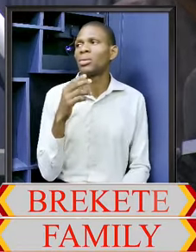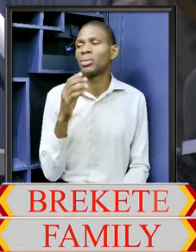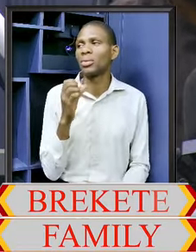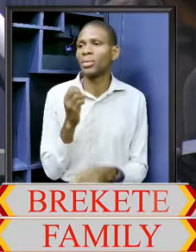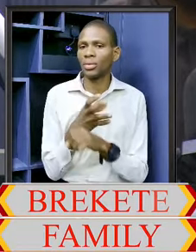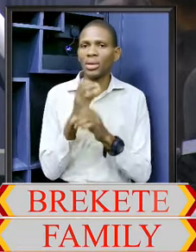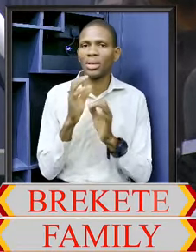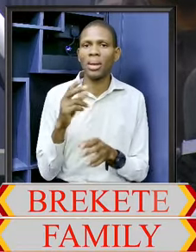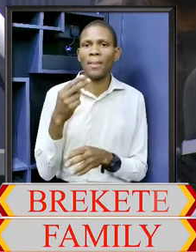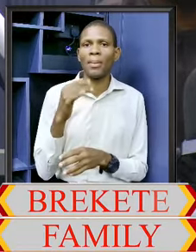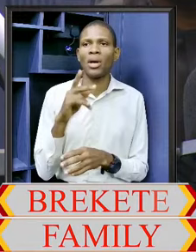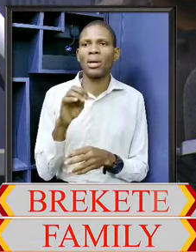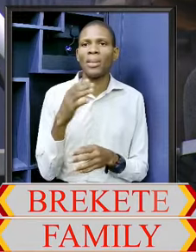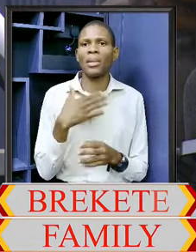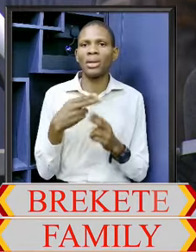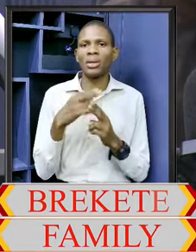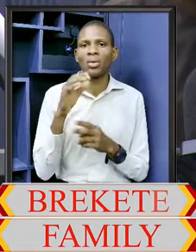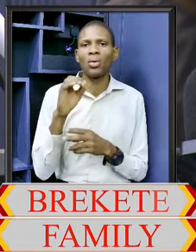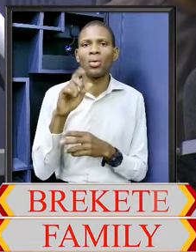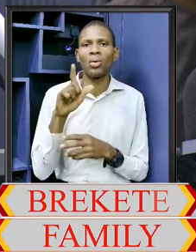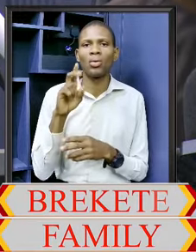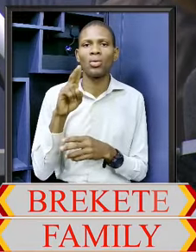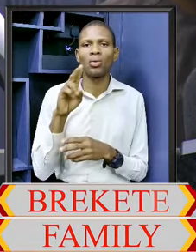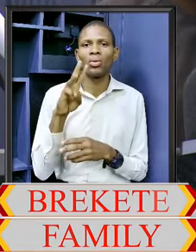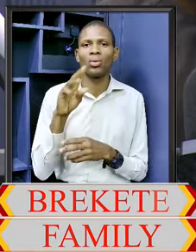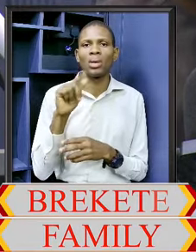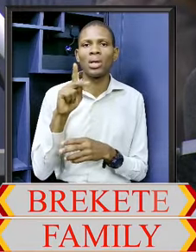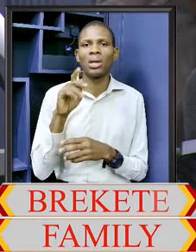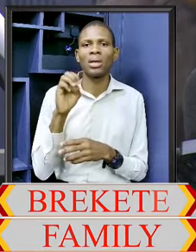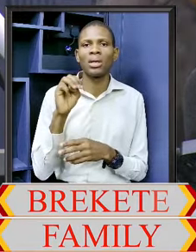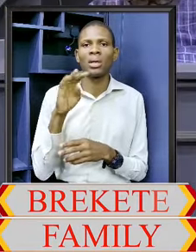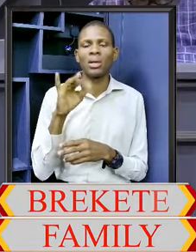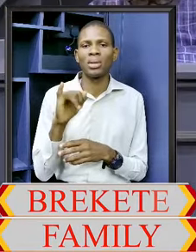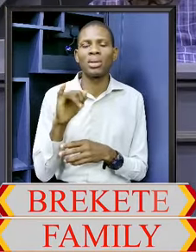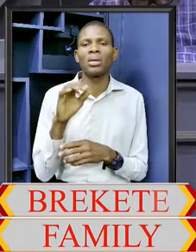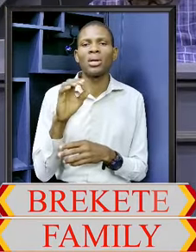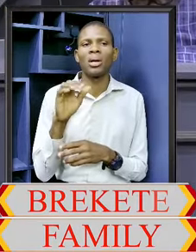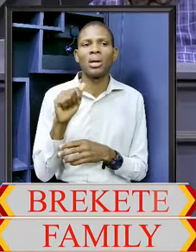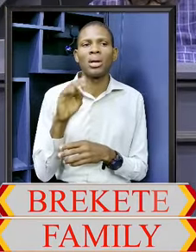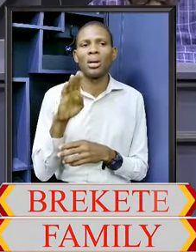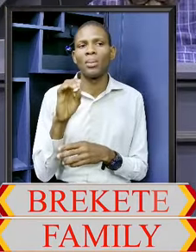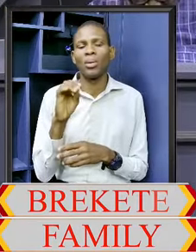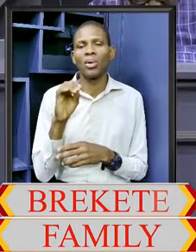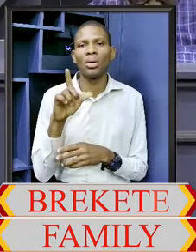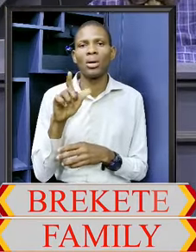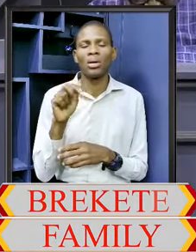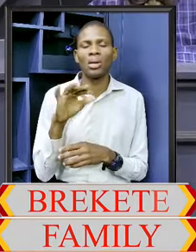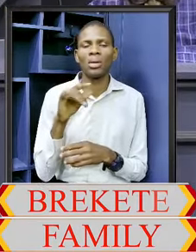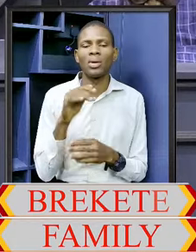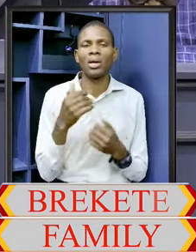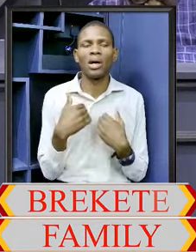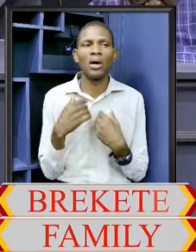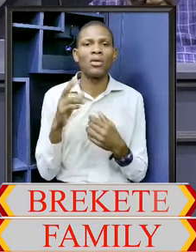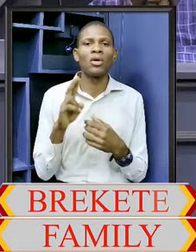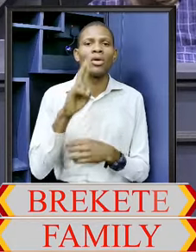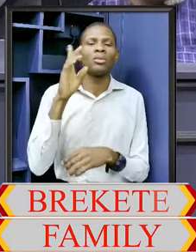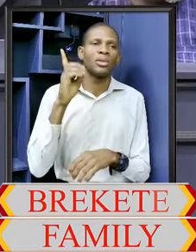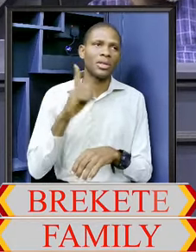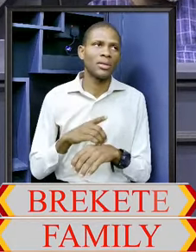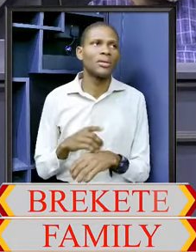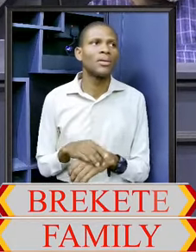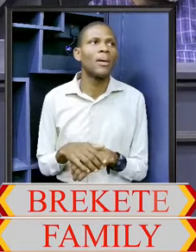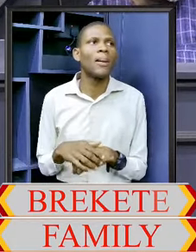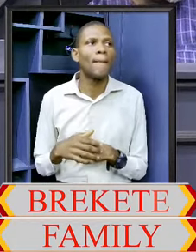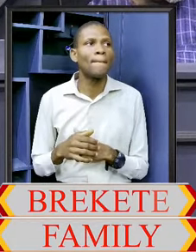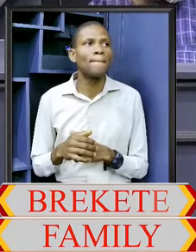Family. My name now, Oluwakemi Elizabeth Abolarin. And yes, we get updates, sir. Oh, update day? Yes,